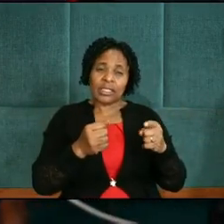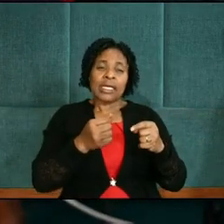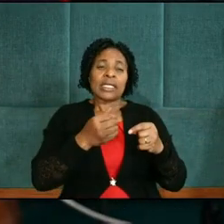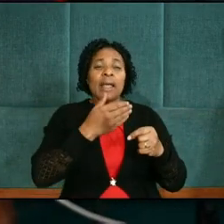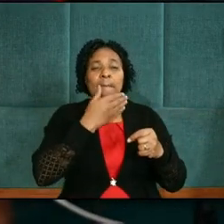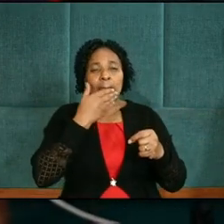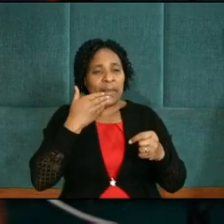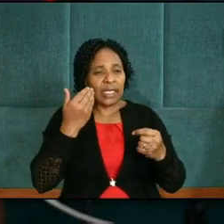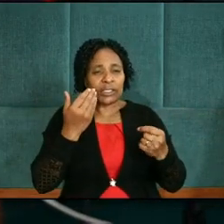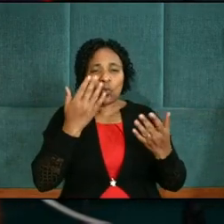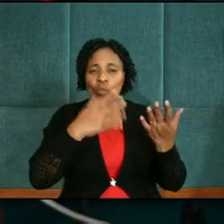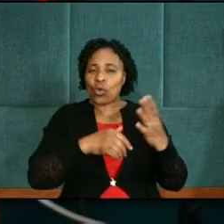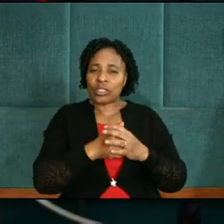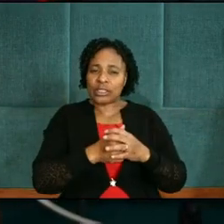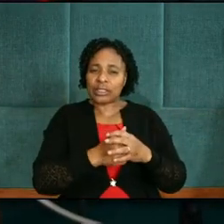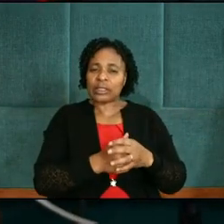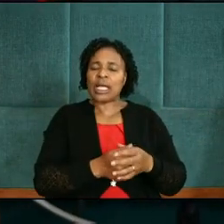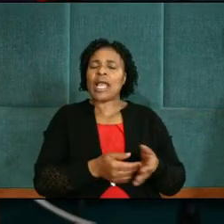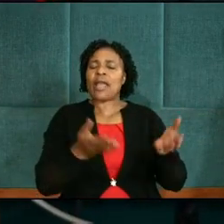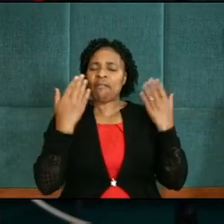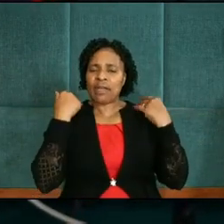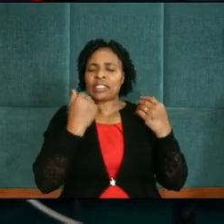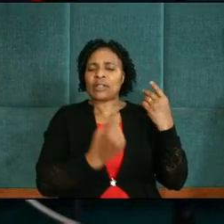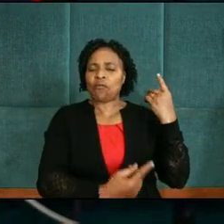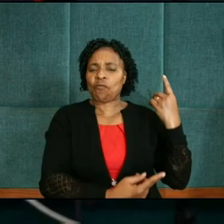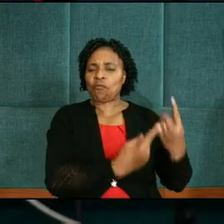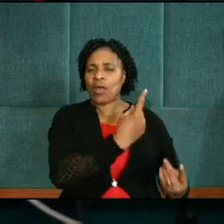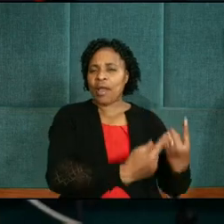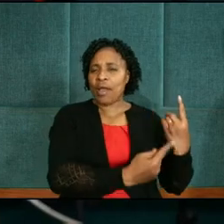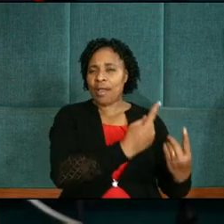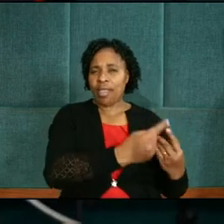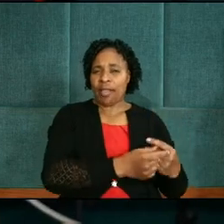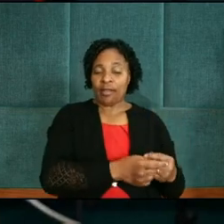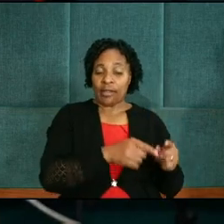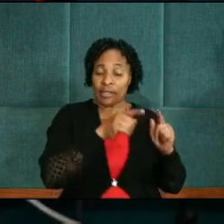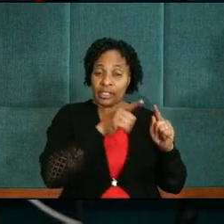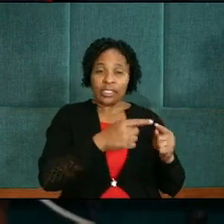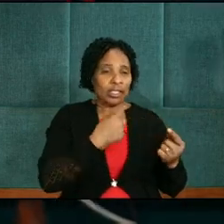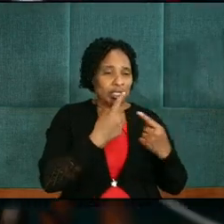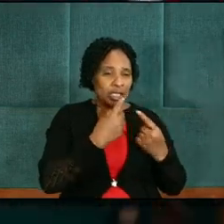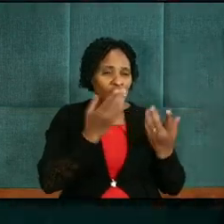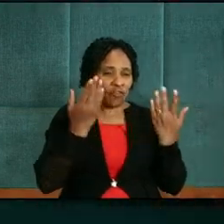is everlasting fire. This is why this thing is so serious.